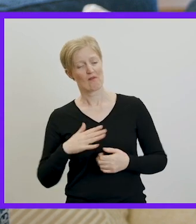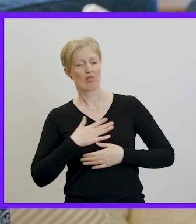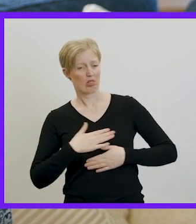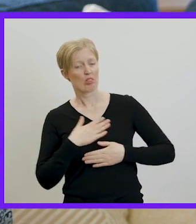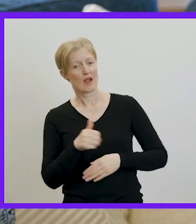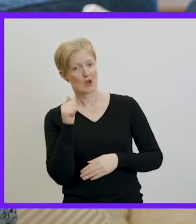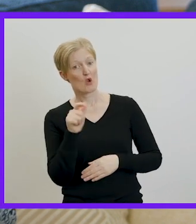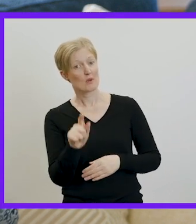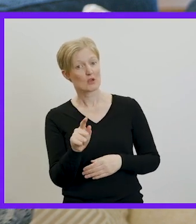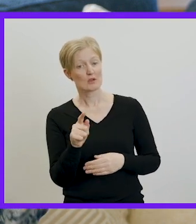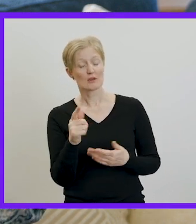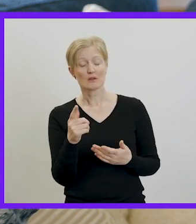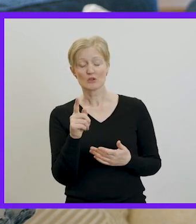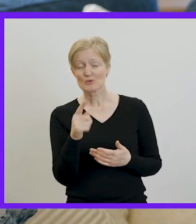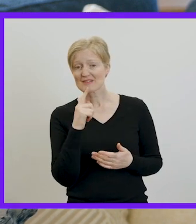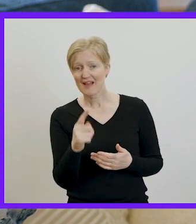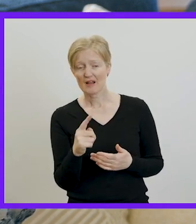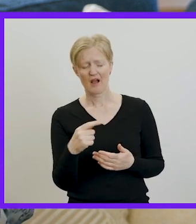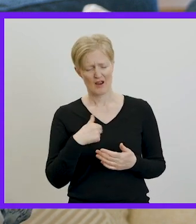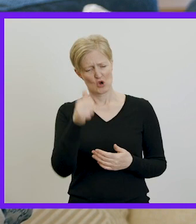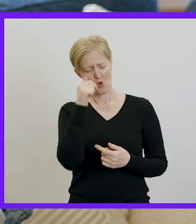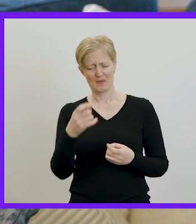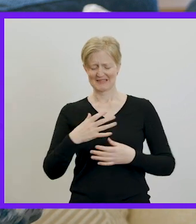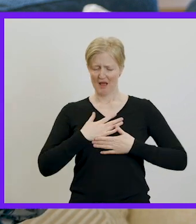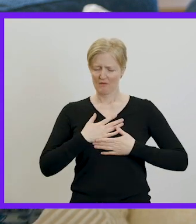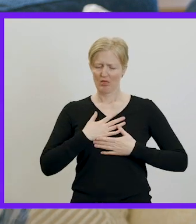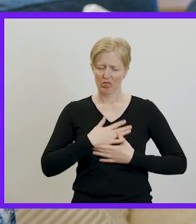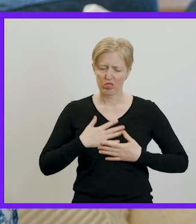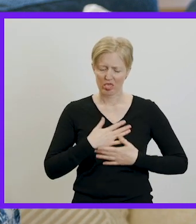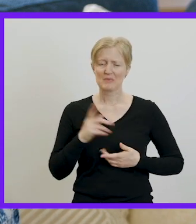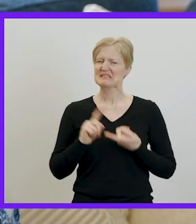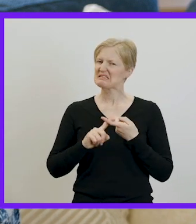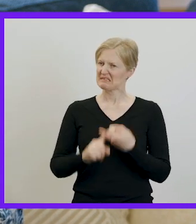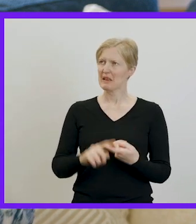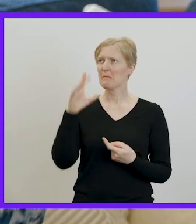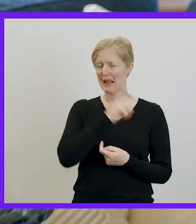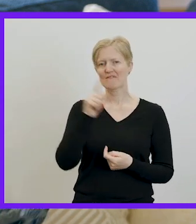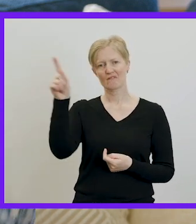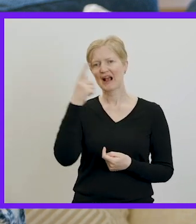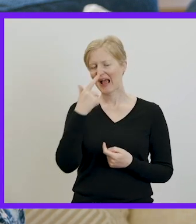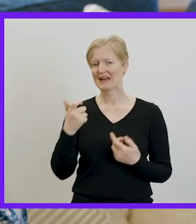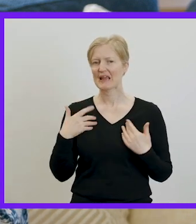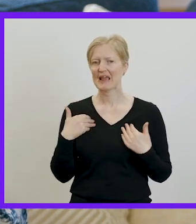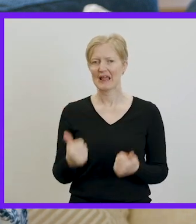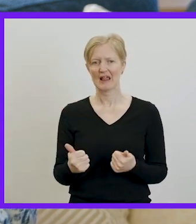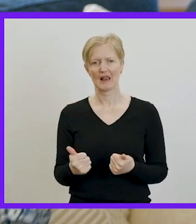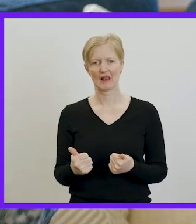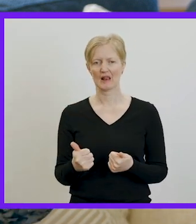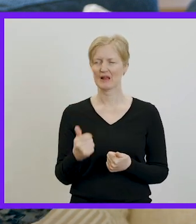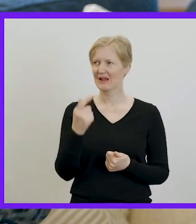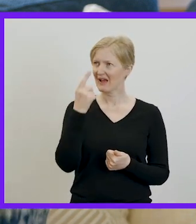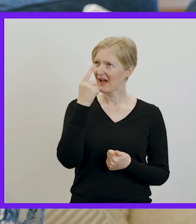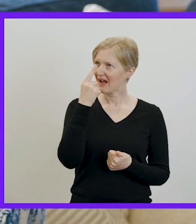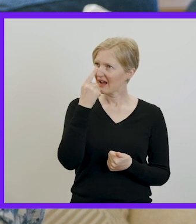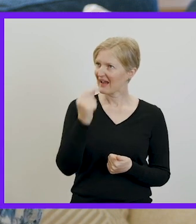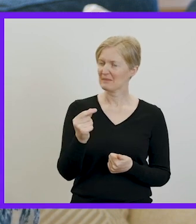been discouraged, you're saying, even though I've had a disappointment, I still believe God heals. I still believe that he's good. I